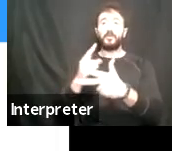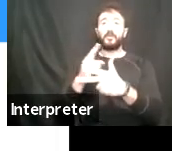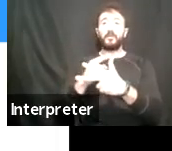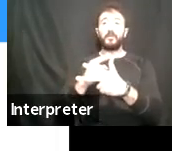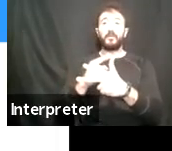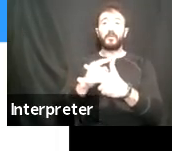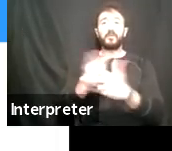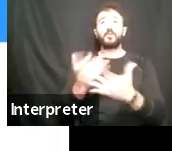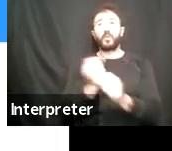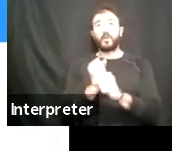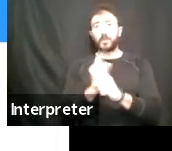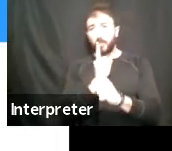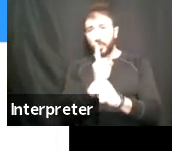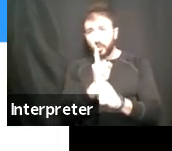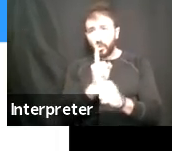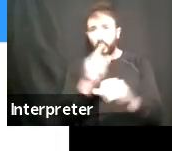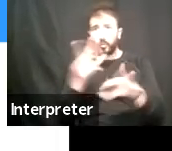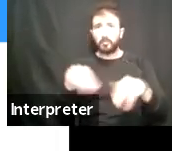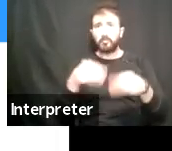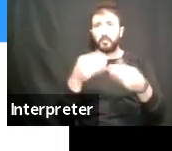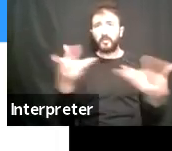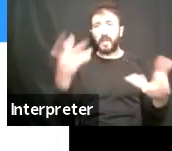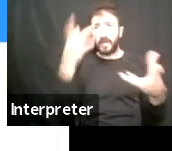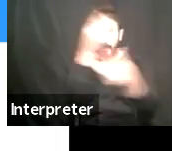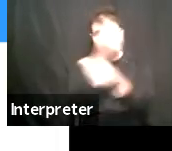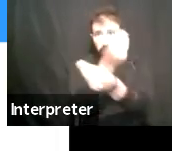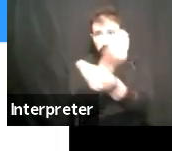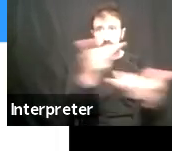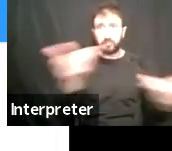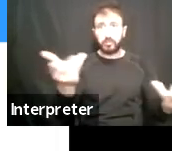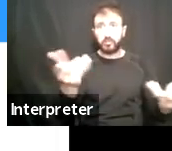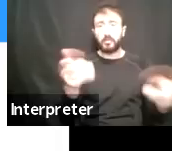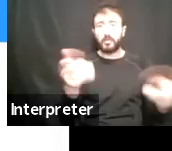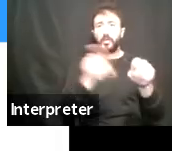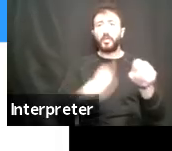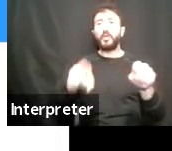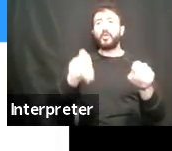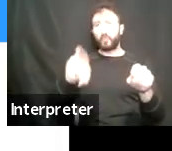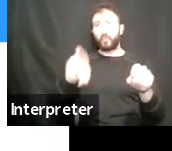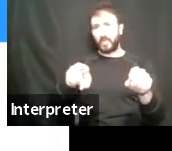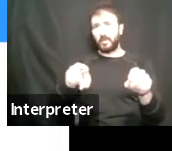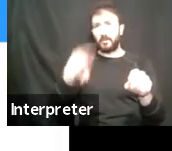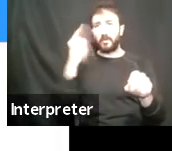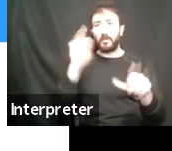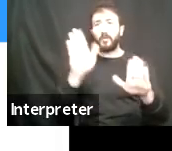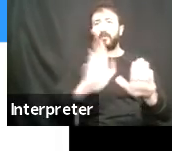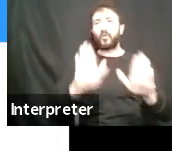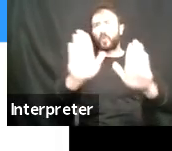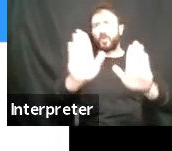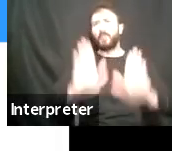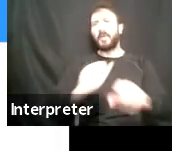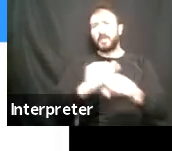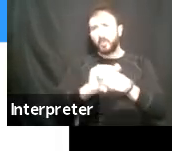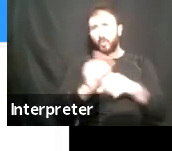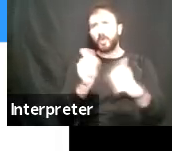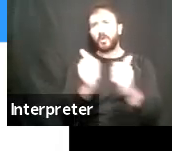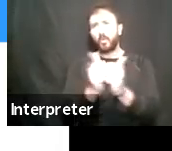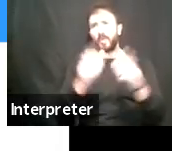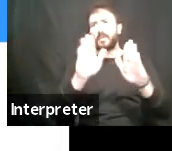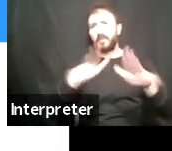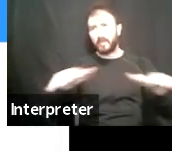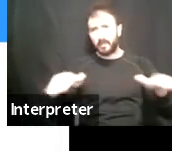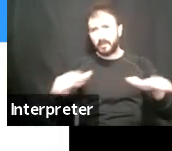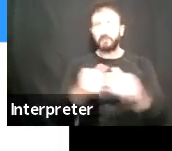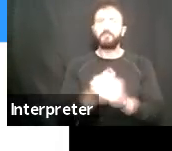providing all of the necessary information that you need in order to do the amazing work with kids. And so I'm just going to walk through